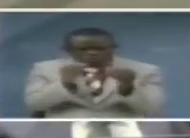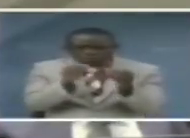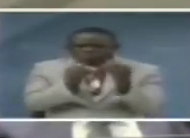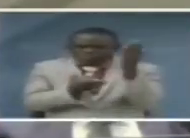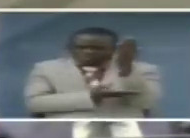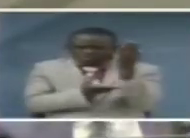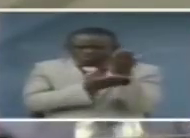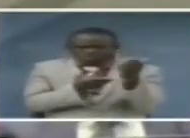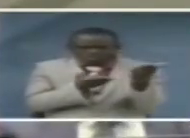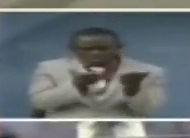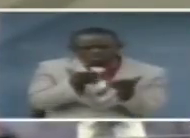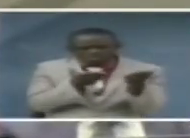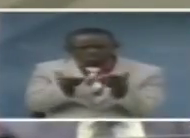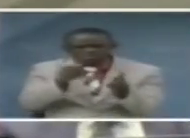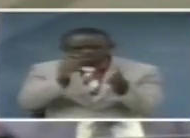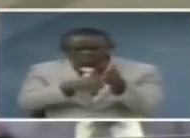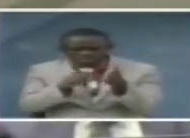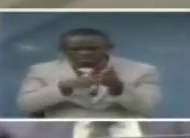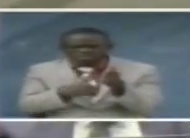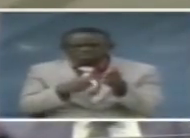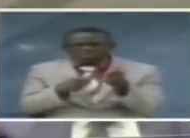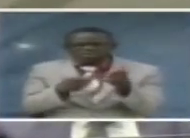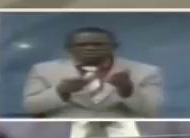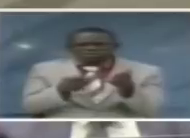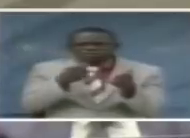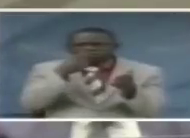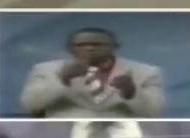tax administration through improved taxpayer